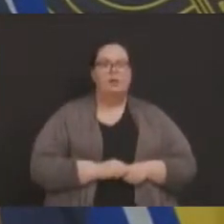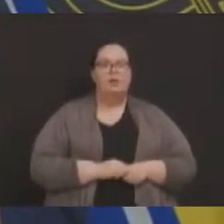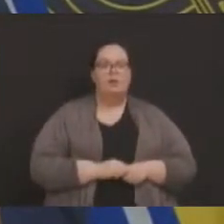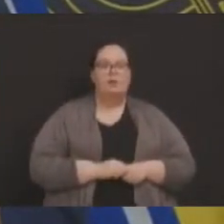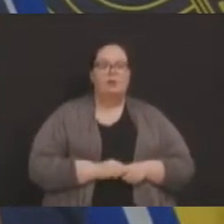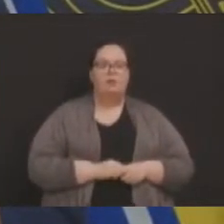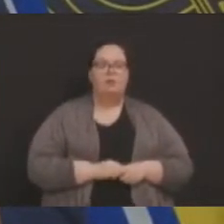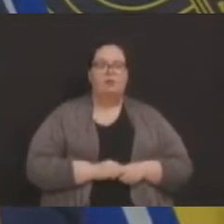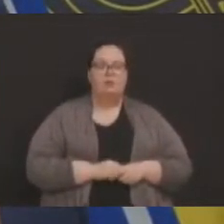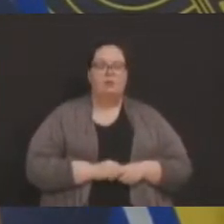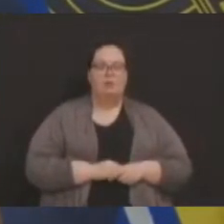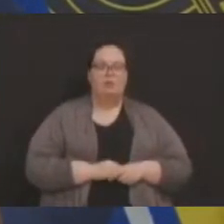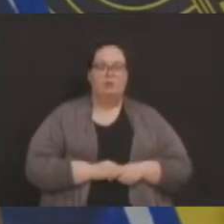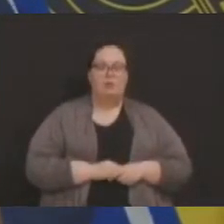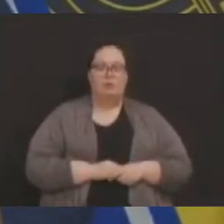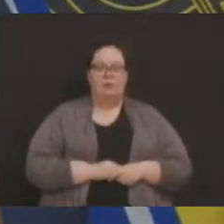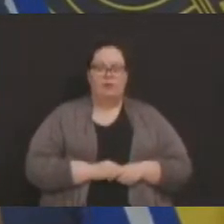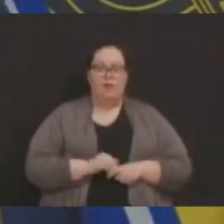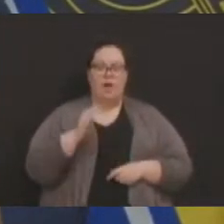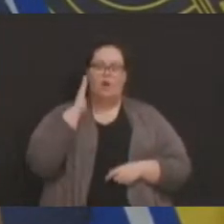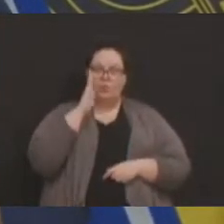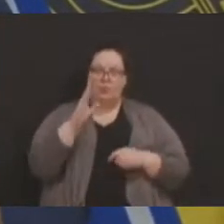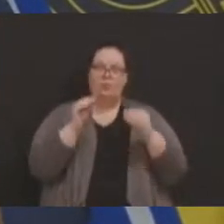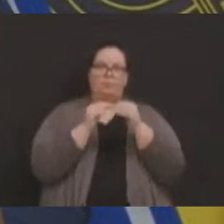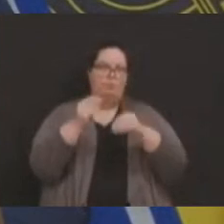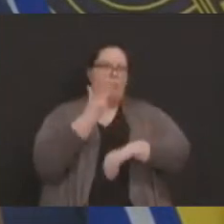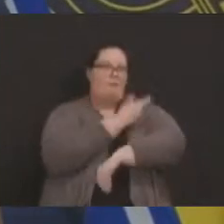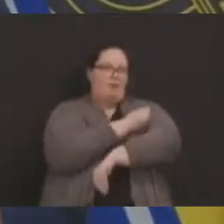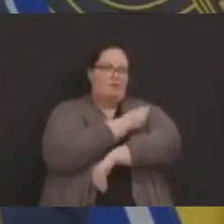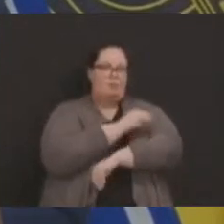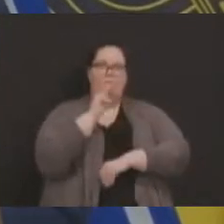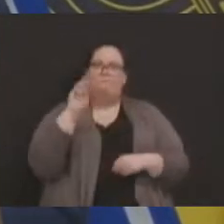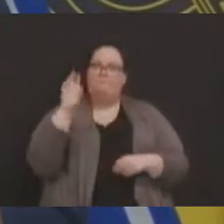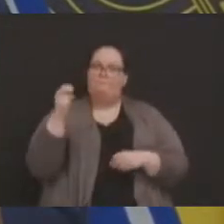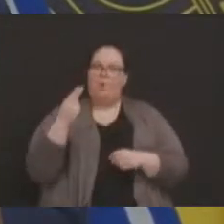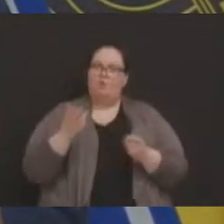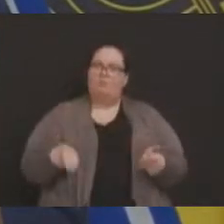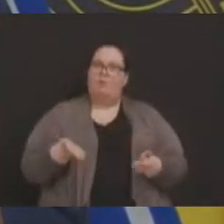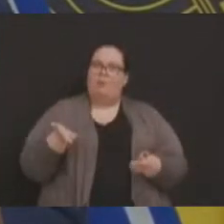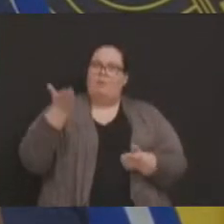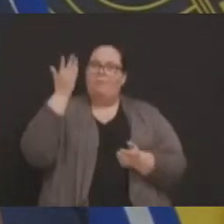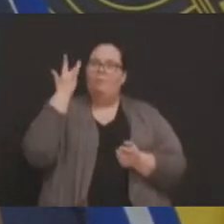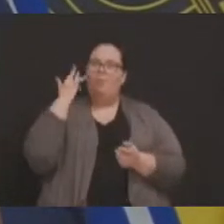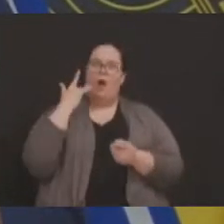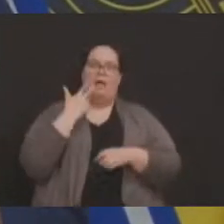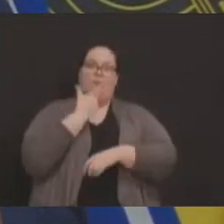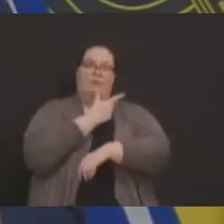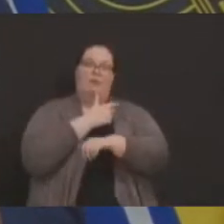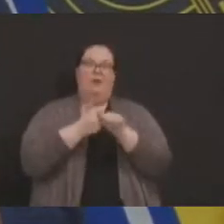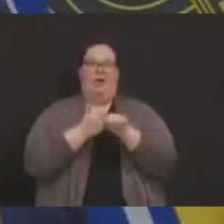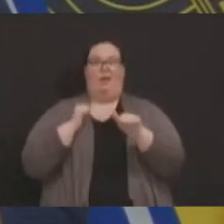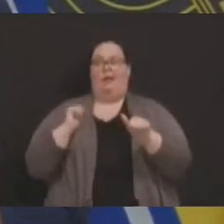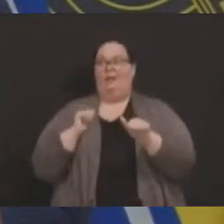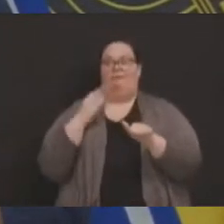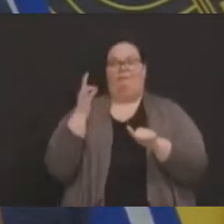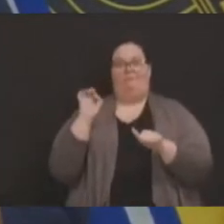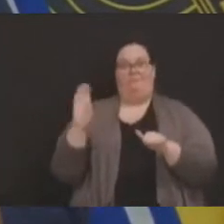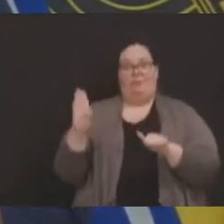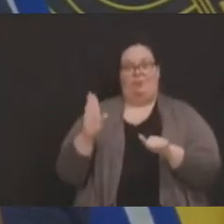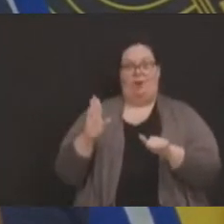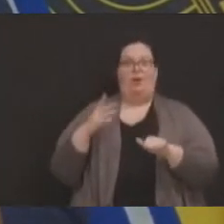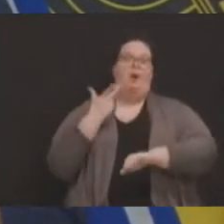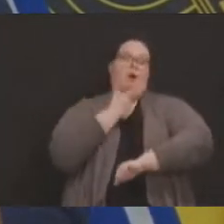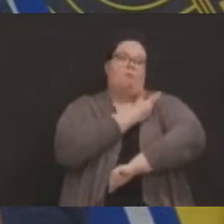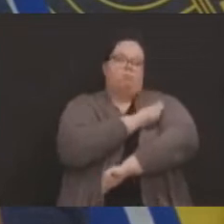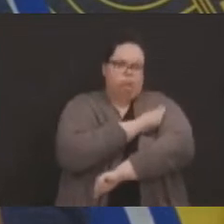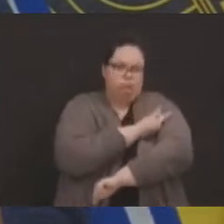the plan that we have, because our goal is to get to September and be where we want to be. So these kind of adjustments have to be made.